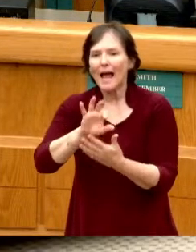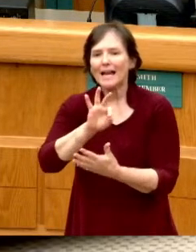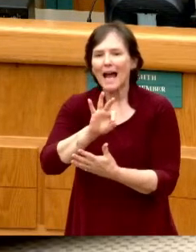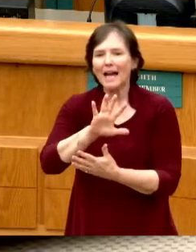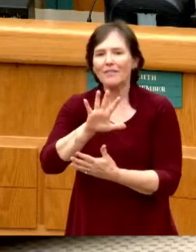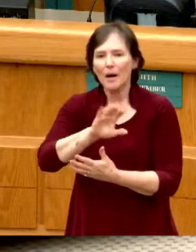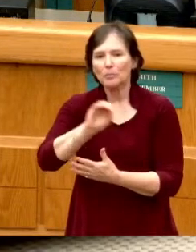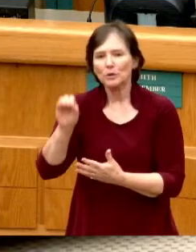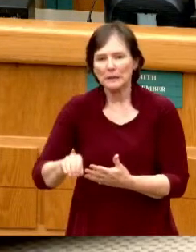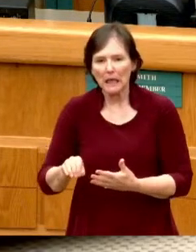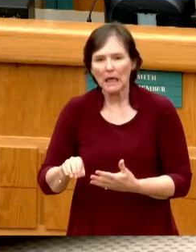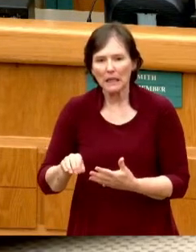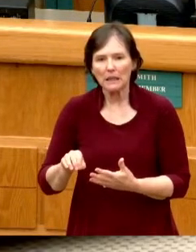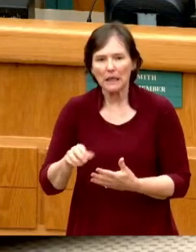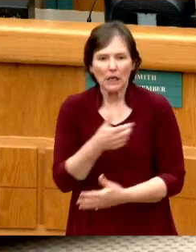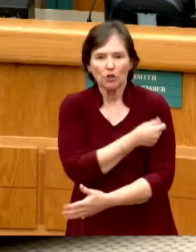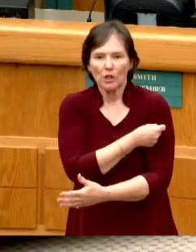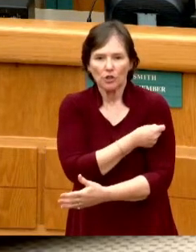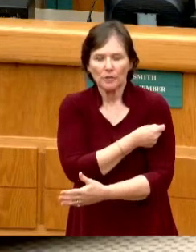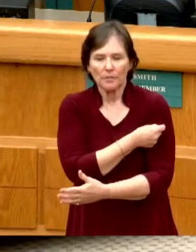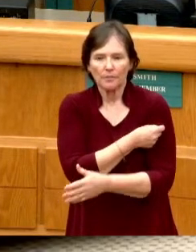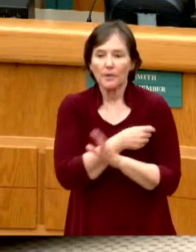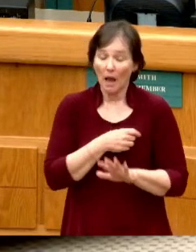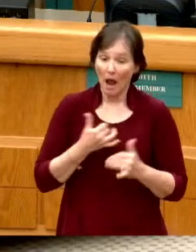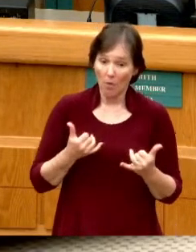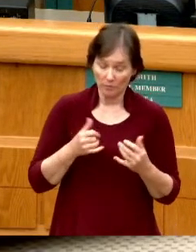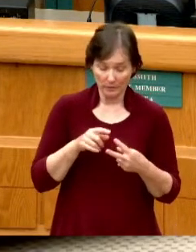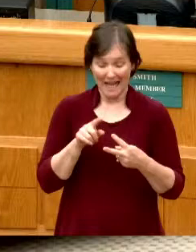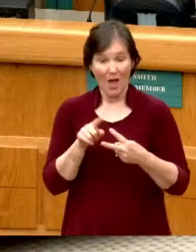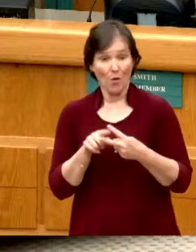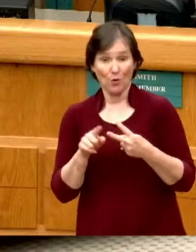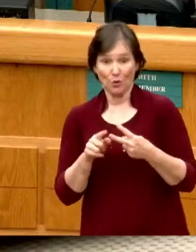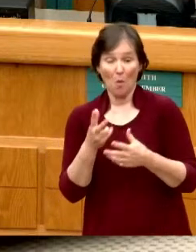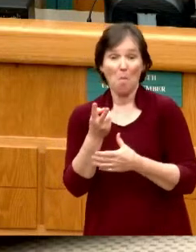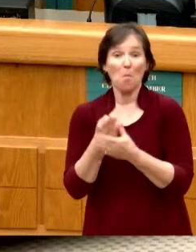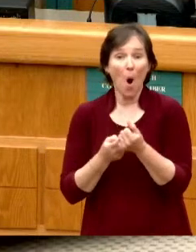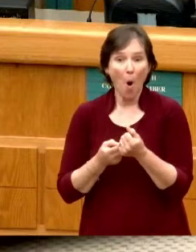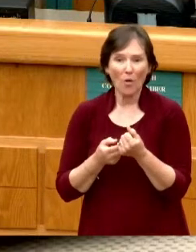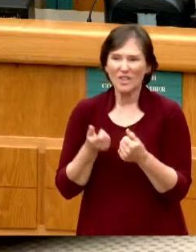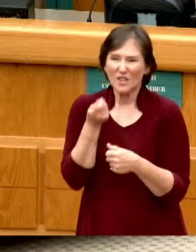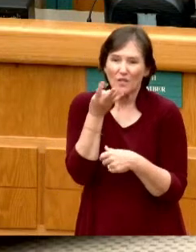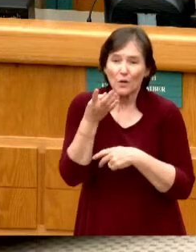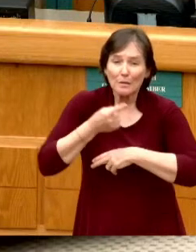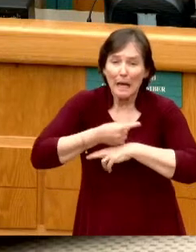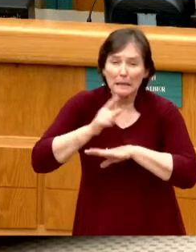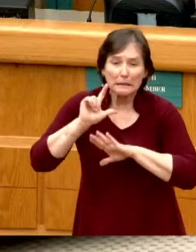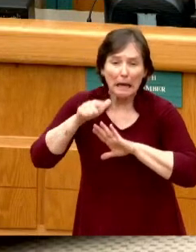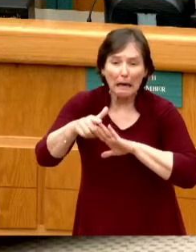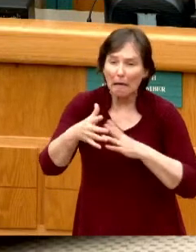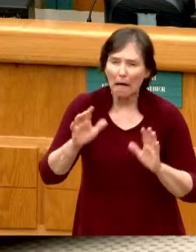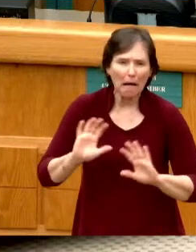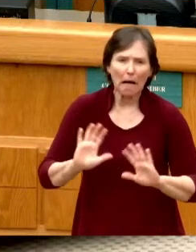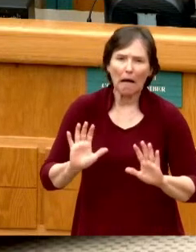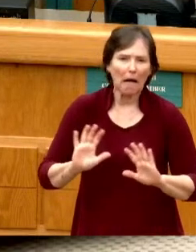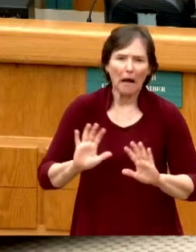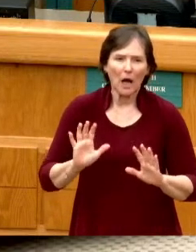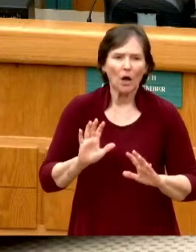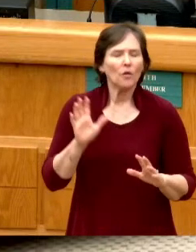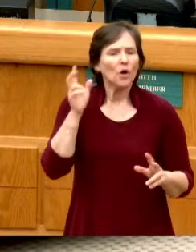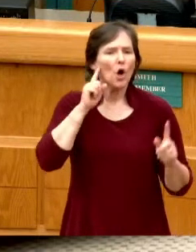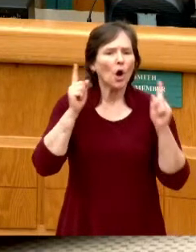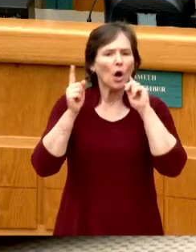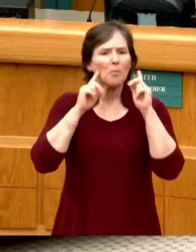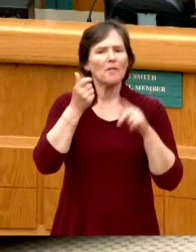both doses within a few days of each other. We are hearing of individuals that are going to one county or going